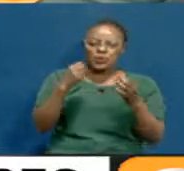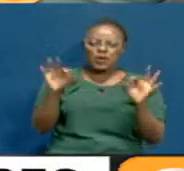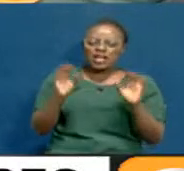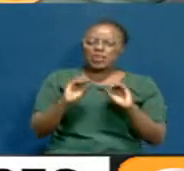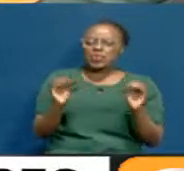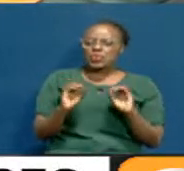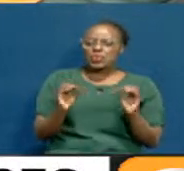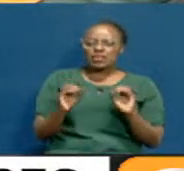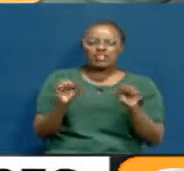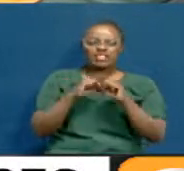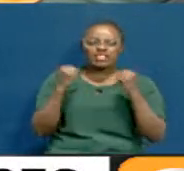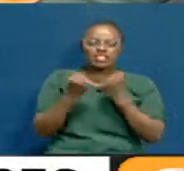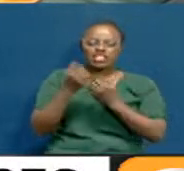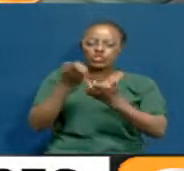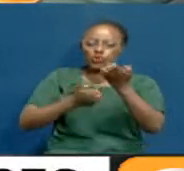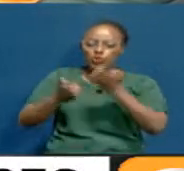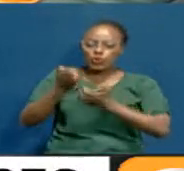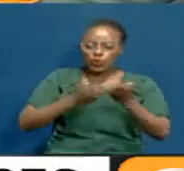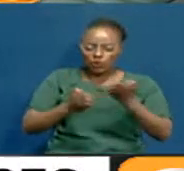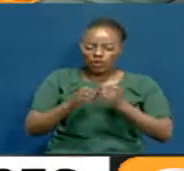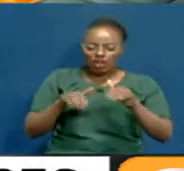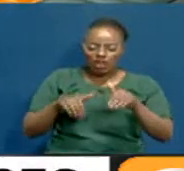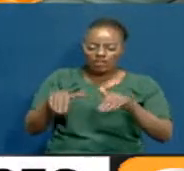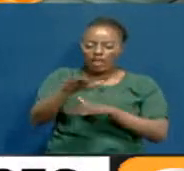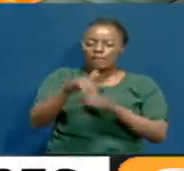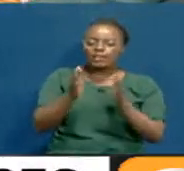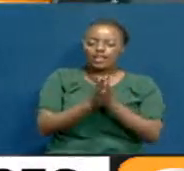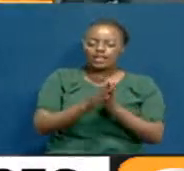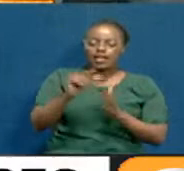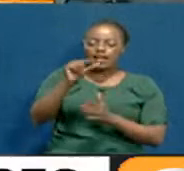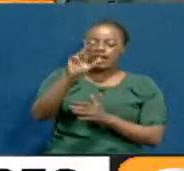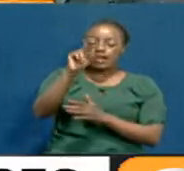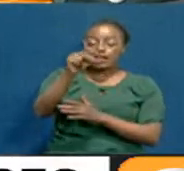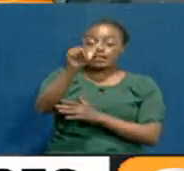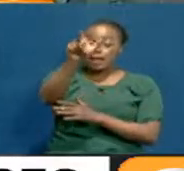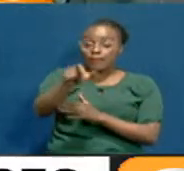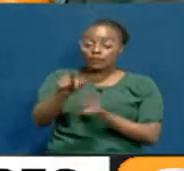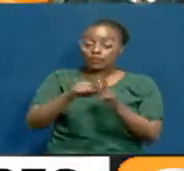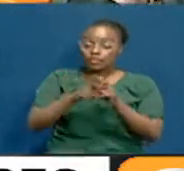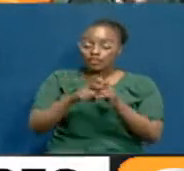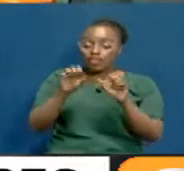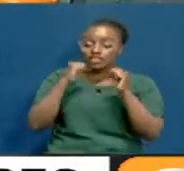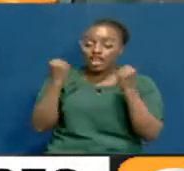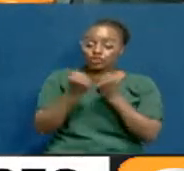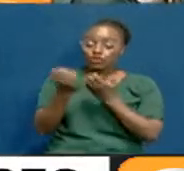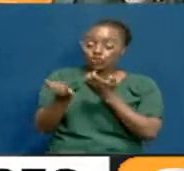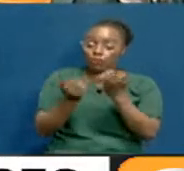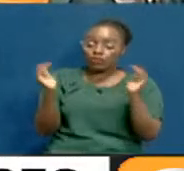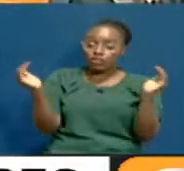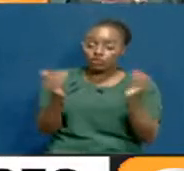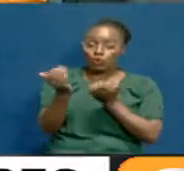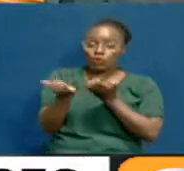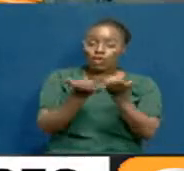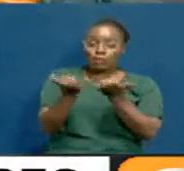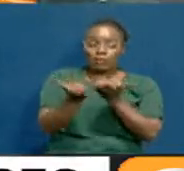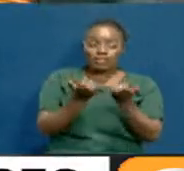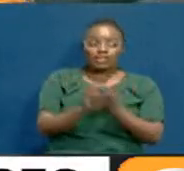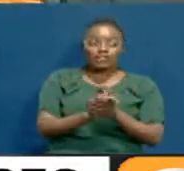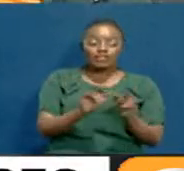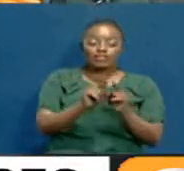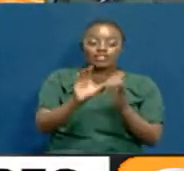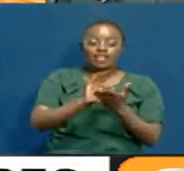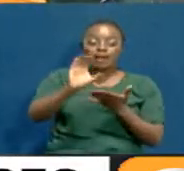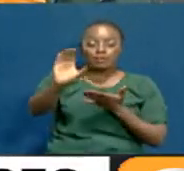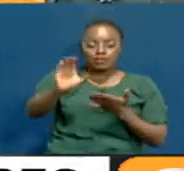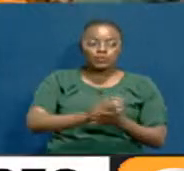is not working capital. I am in the social enterprise space, and a grant to a person who is starting a social enterprise, a small business, that is free money. Is